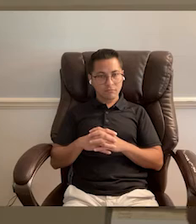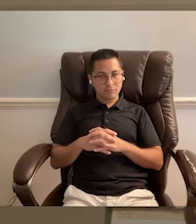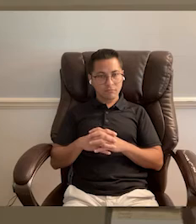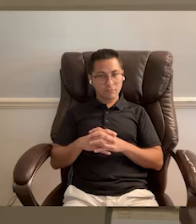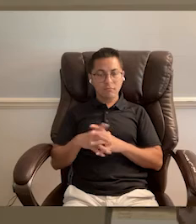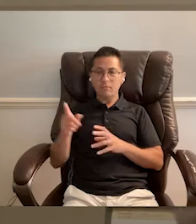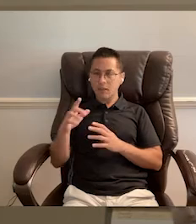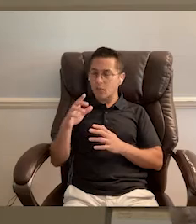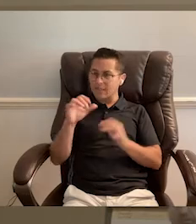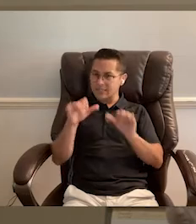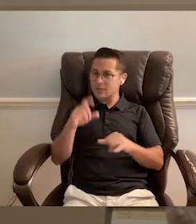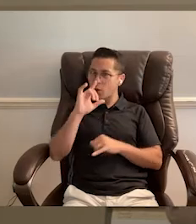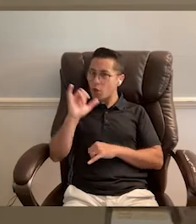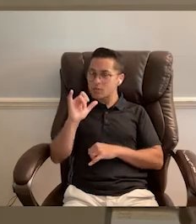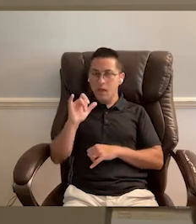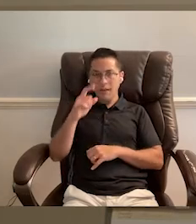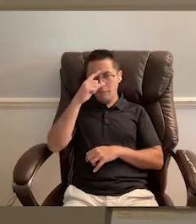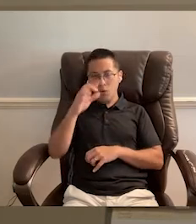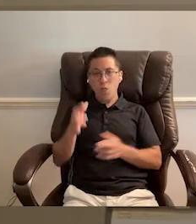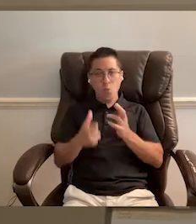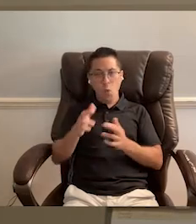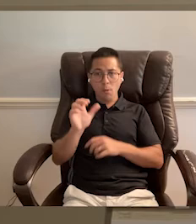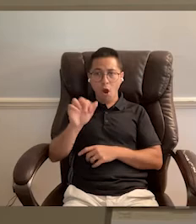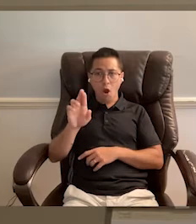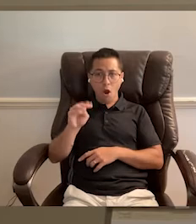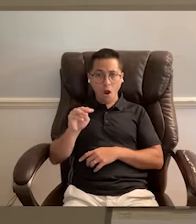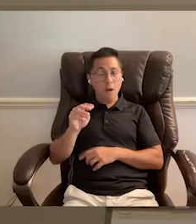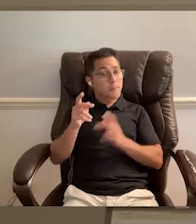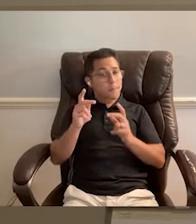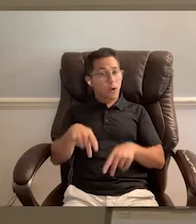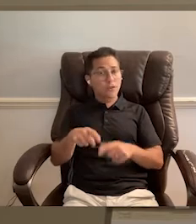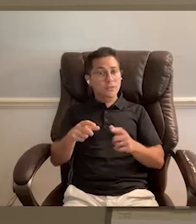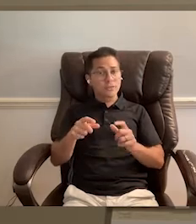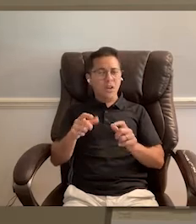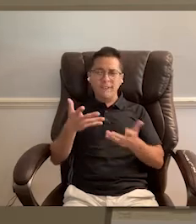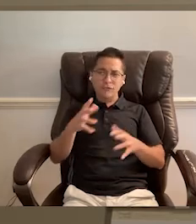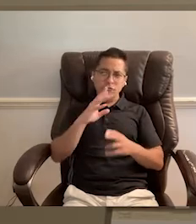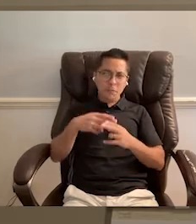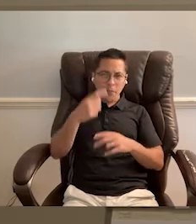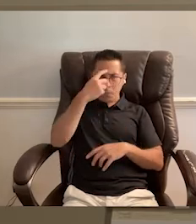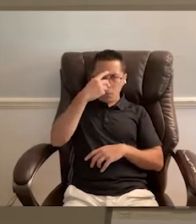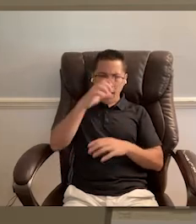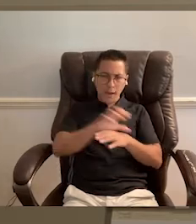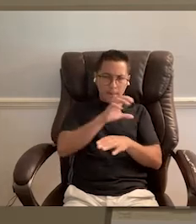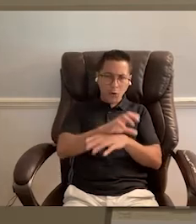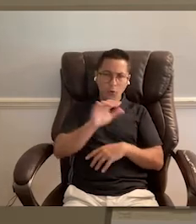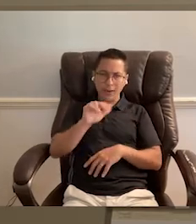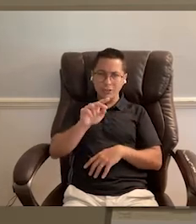on the screen, the touch screen, he's controlling the arm to do all of these activities that he's doing. So in this case, he's trying to make some kind of getting